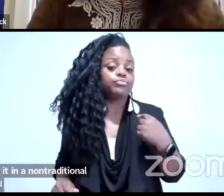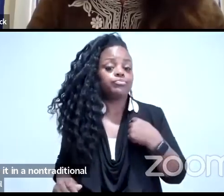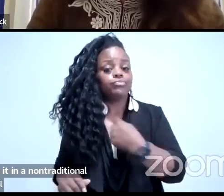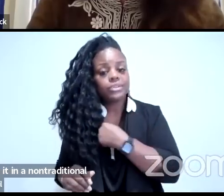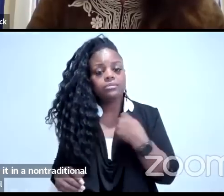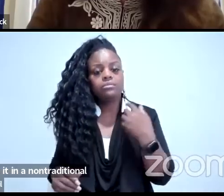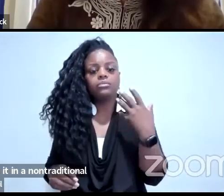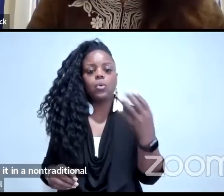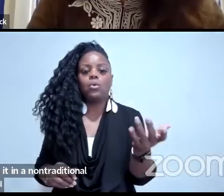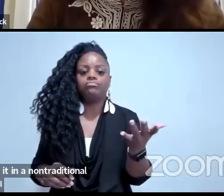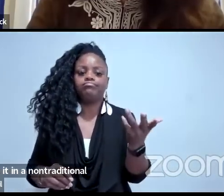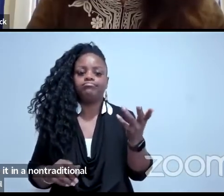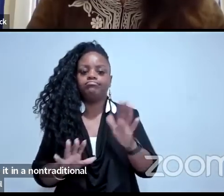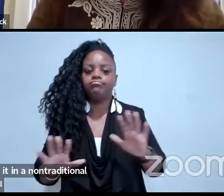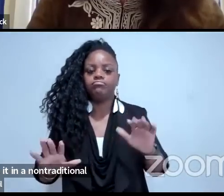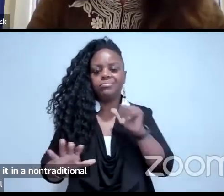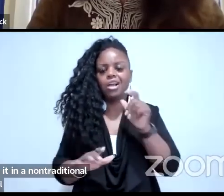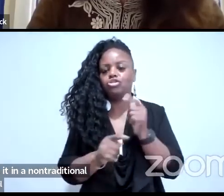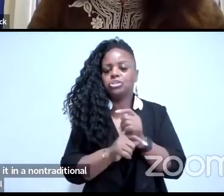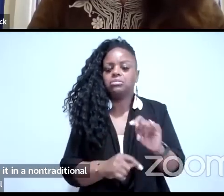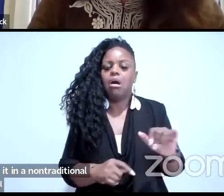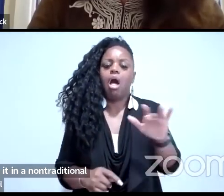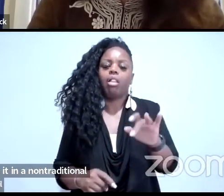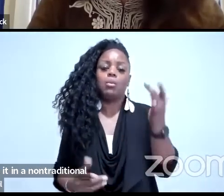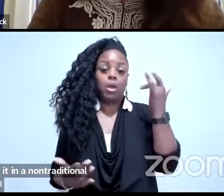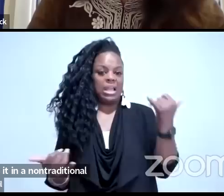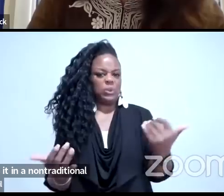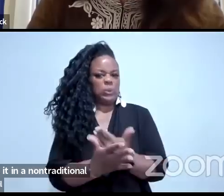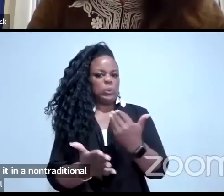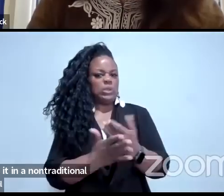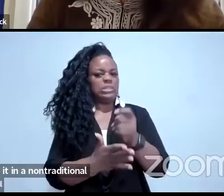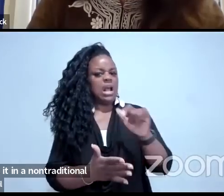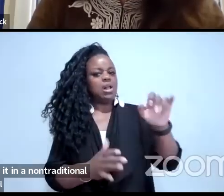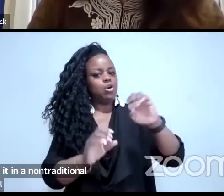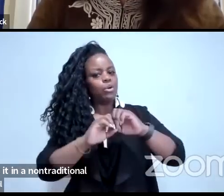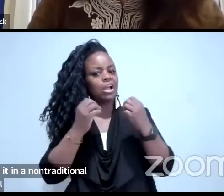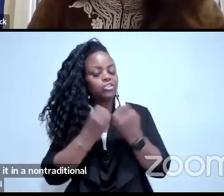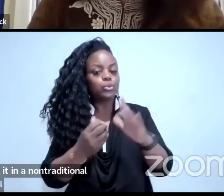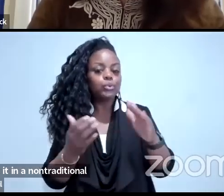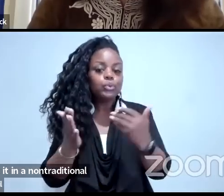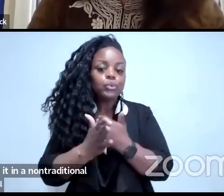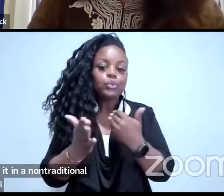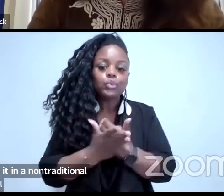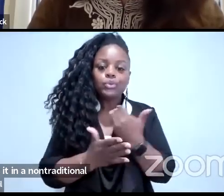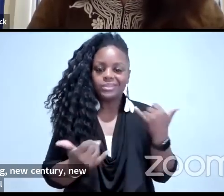organizing, new century, new generation, whatever you want to call it, new school.